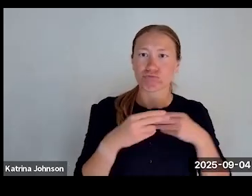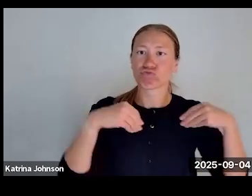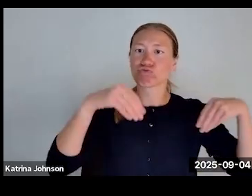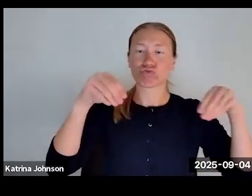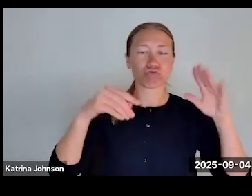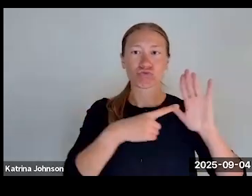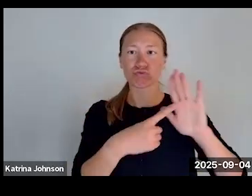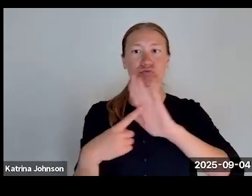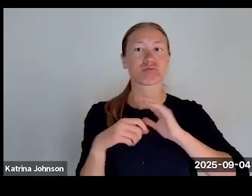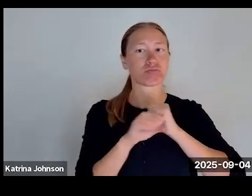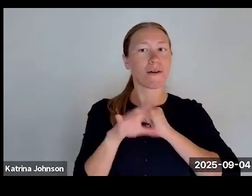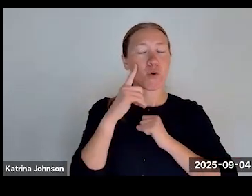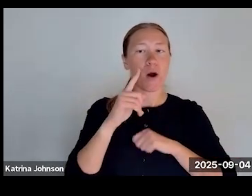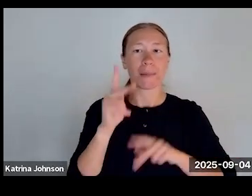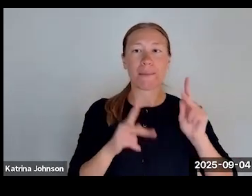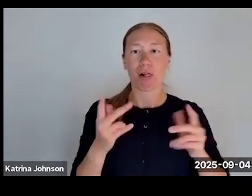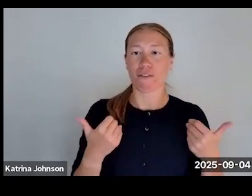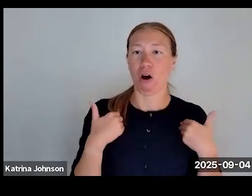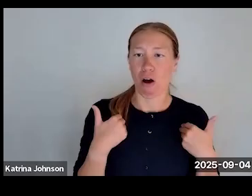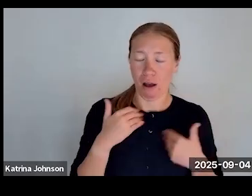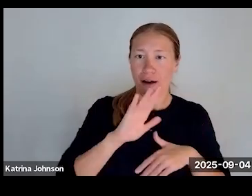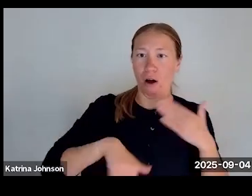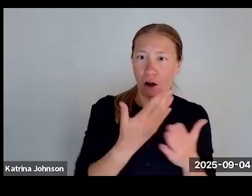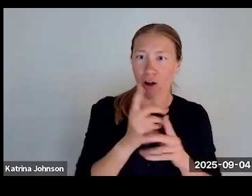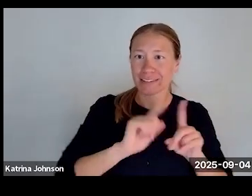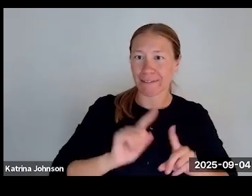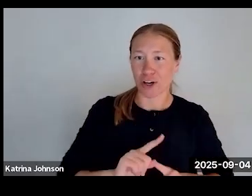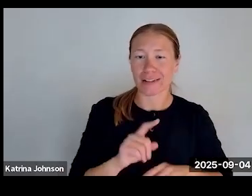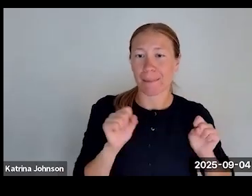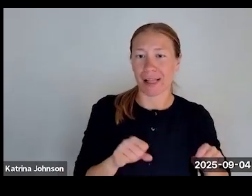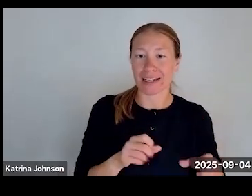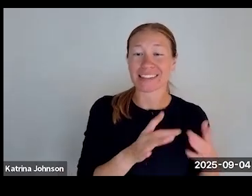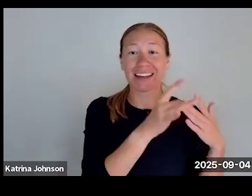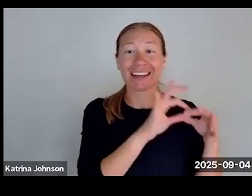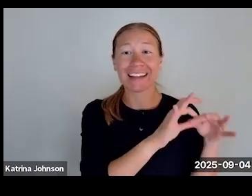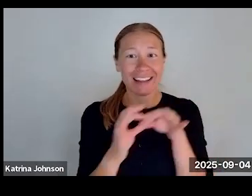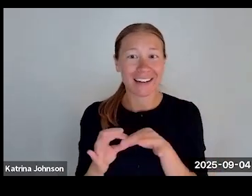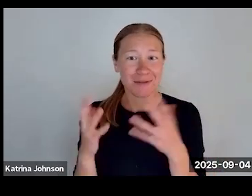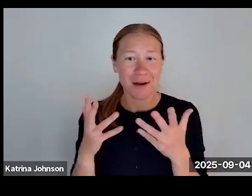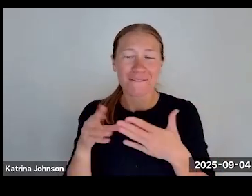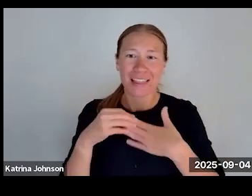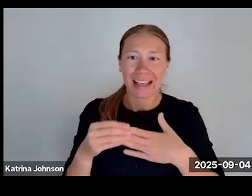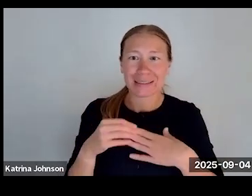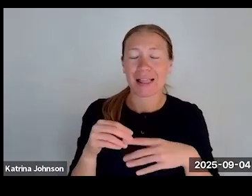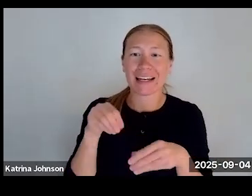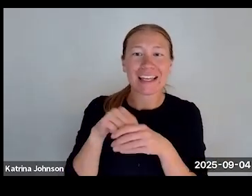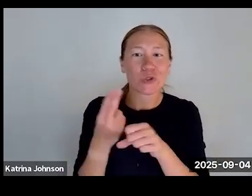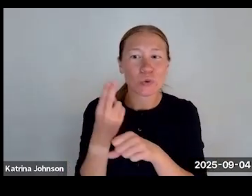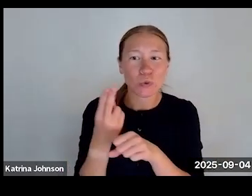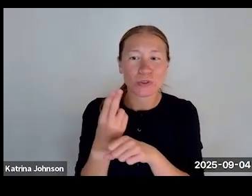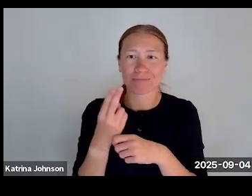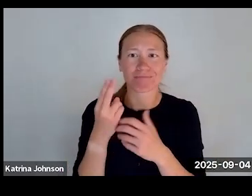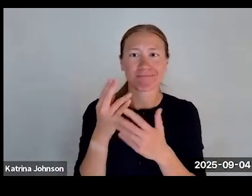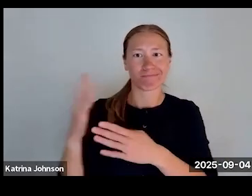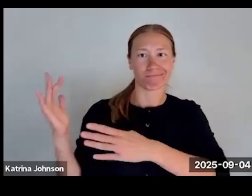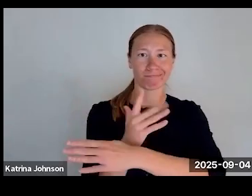all abilities. Connected to that is flexibility in use, which allows for a wide range of preferences and abilities